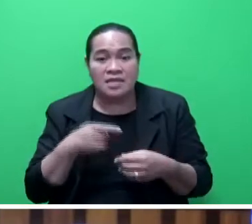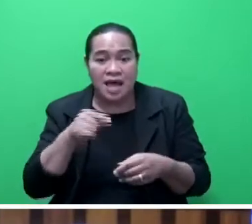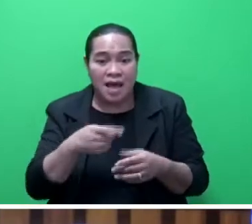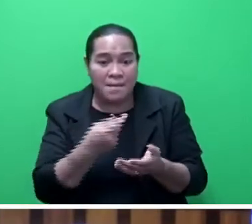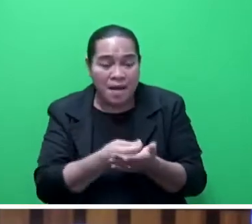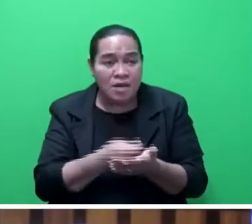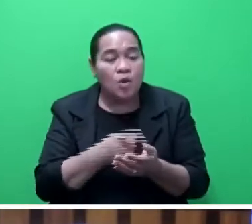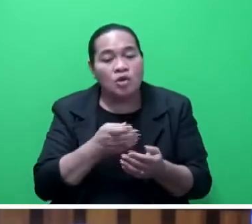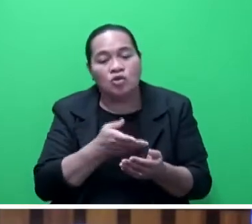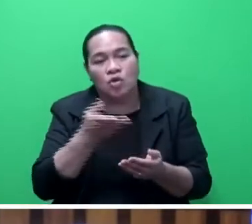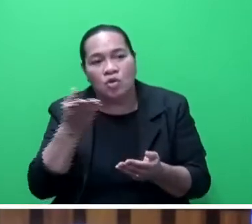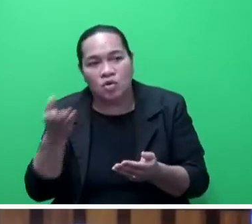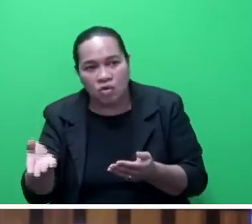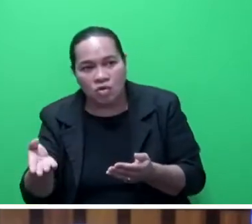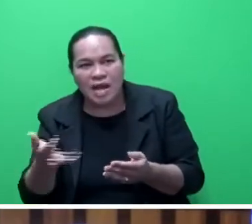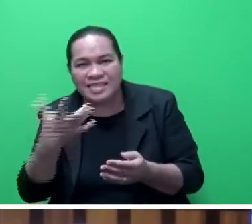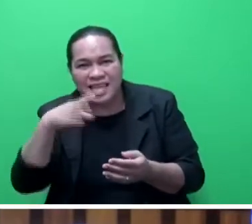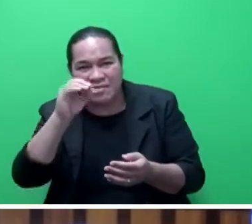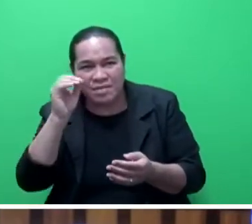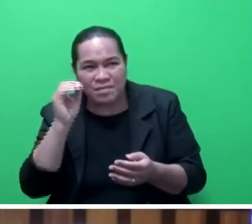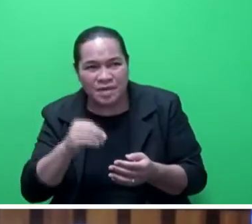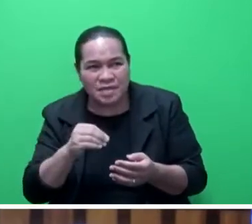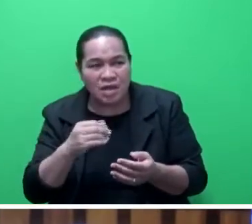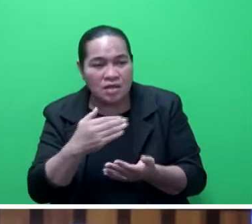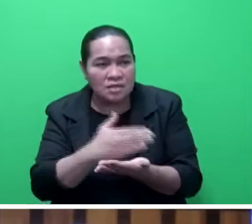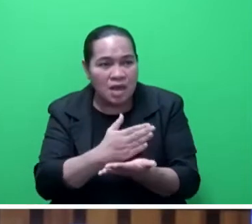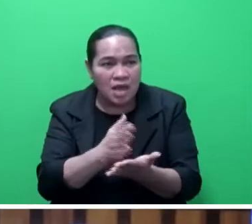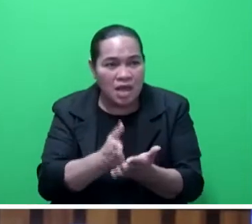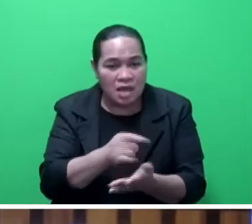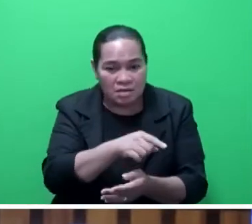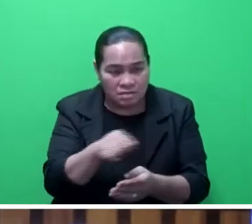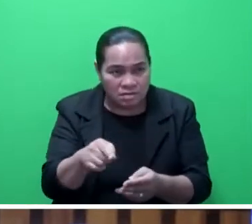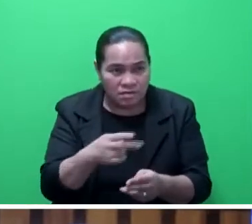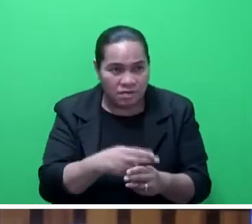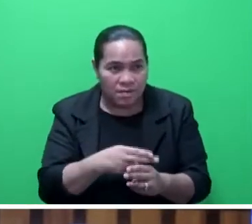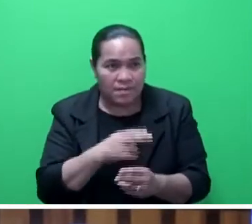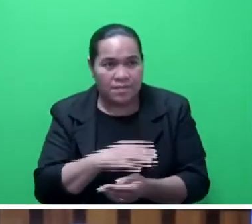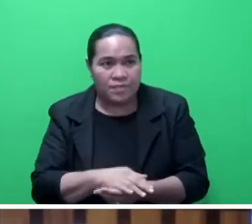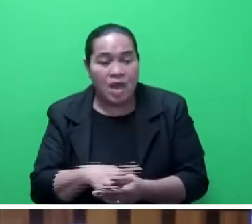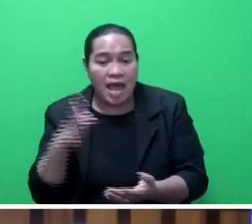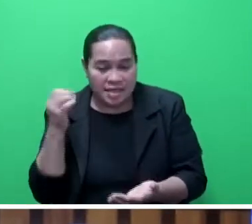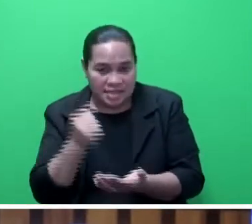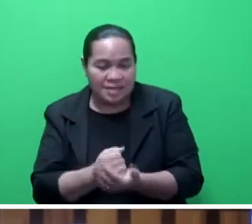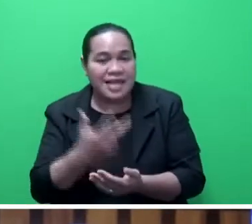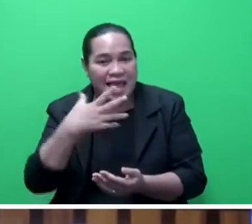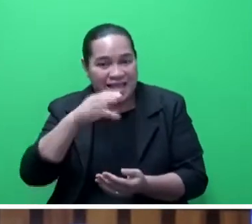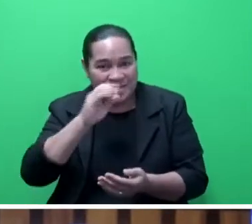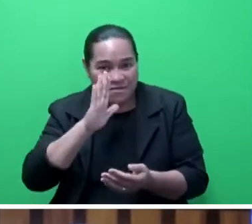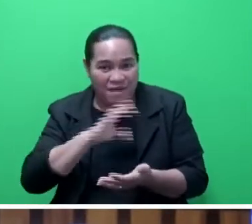proceeds to farmers. The 70% is per the Master Award. As the price is guaranteed at $85 per tonne, sir,